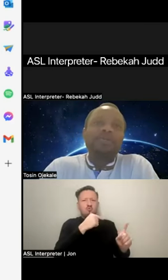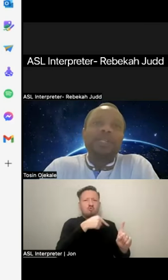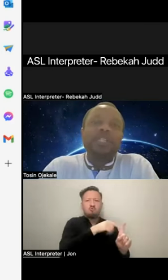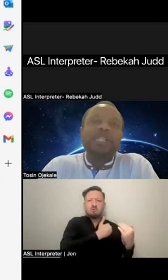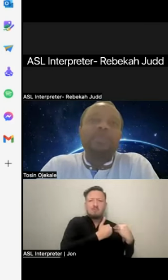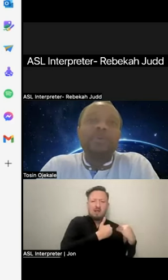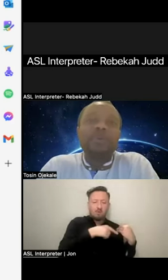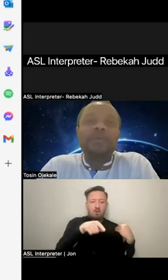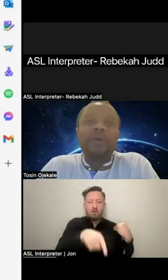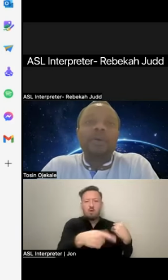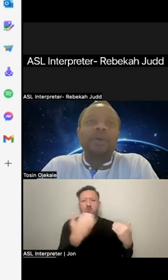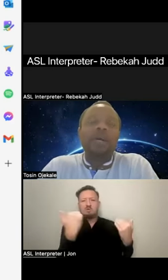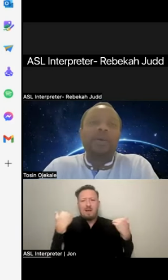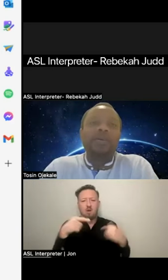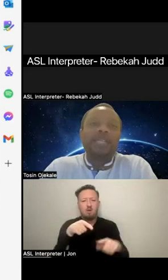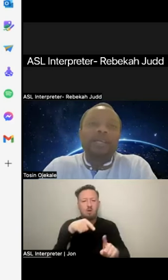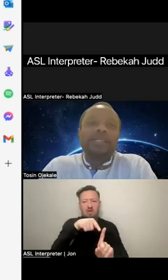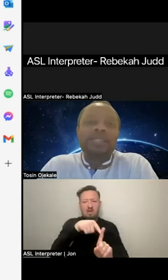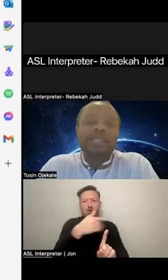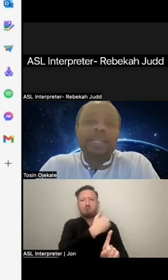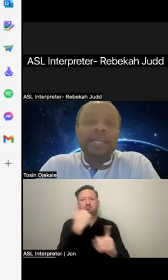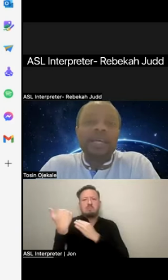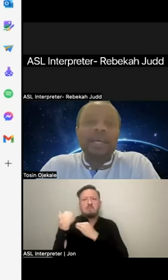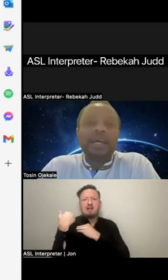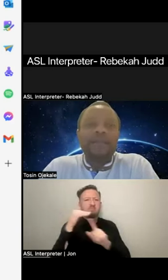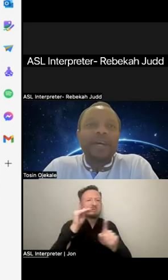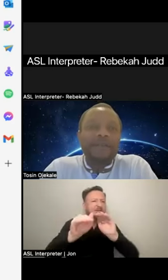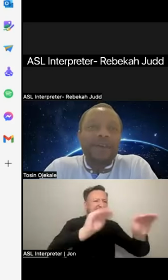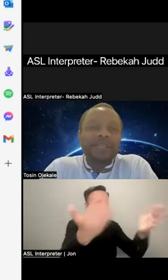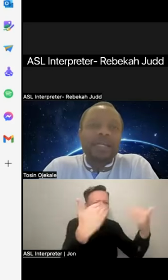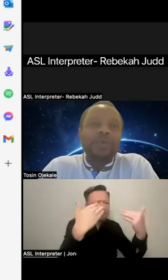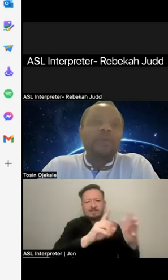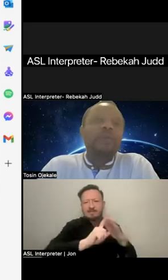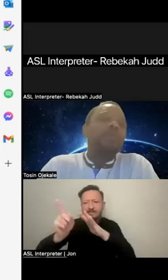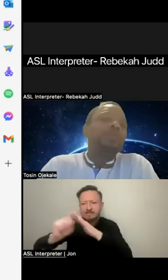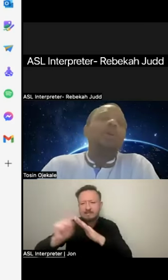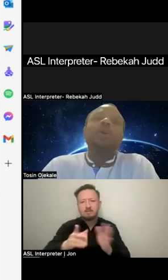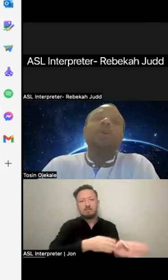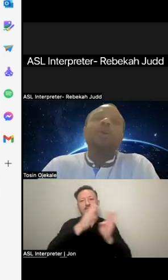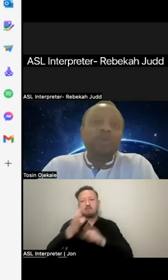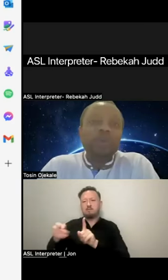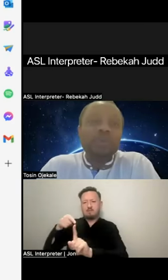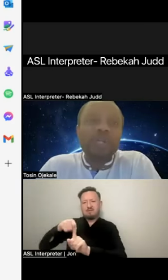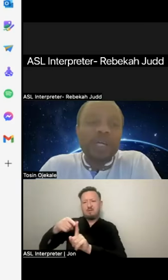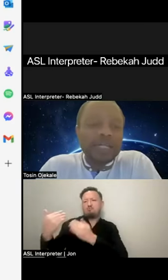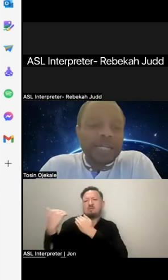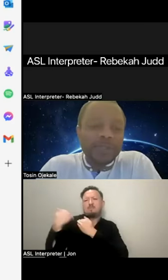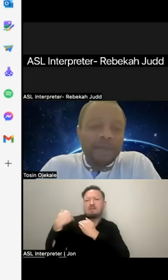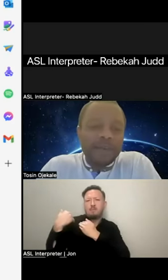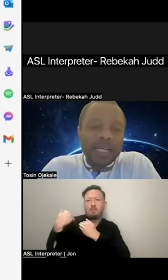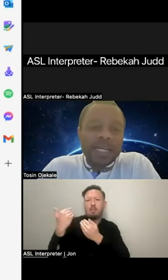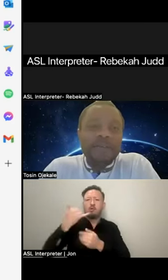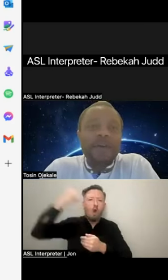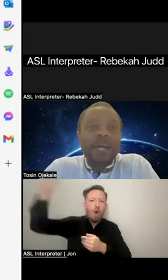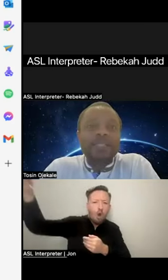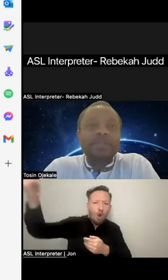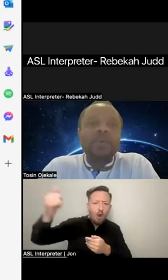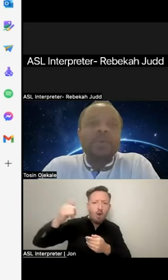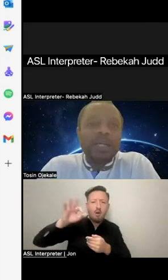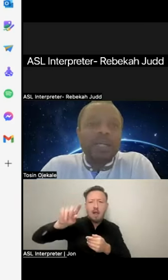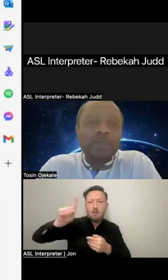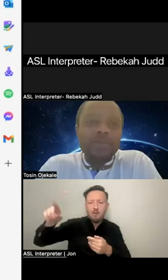those responsible for contacting the firefighters? So all of the roles that you have